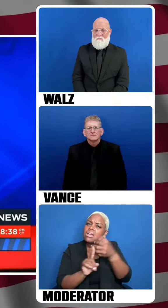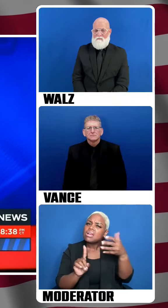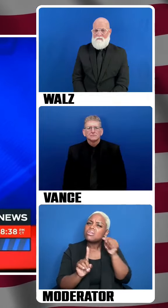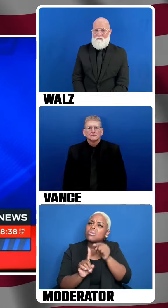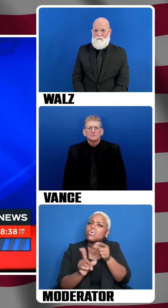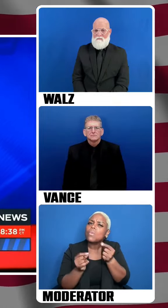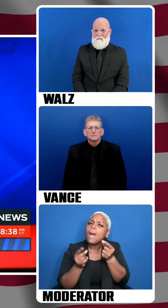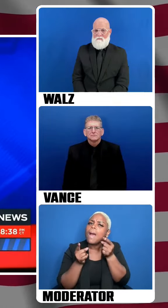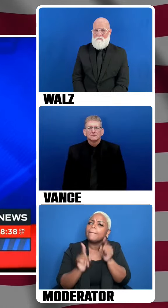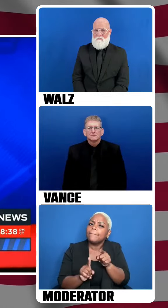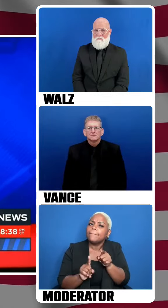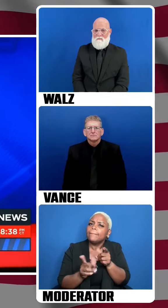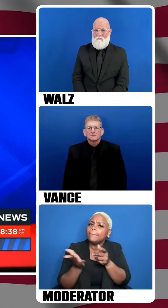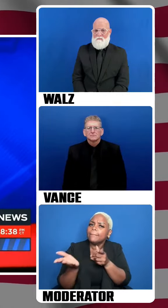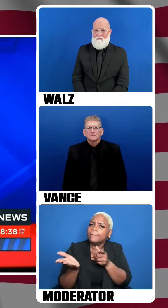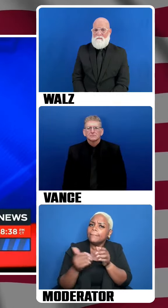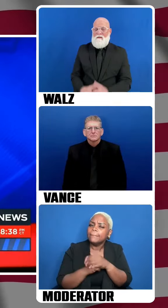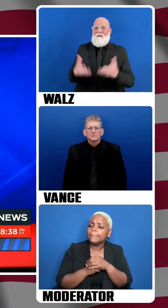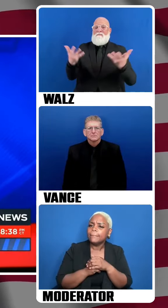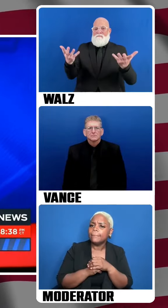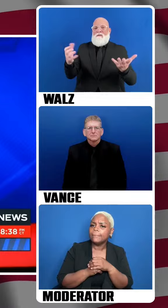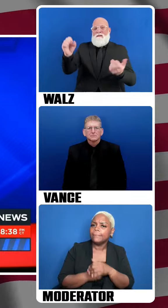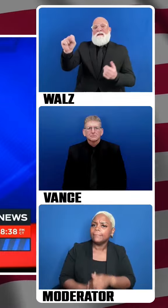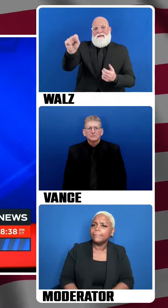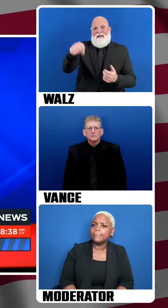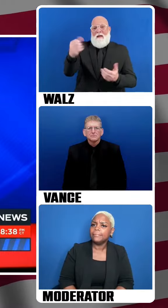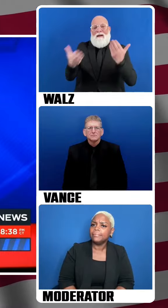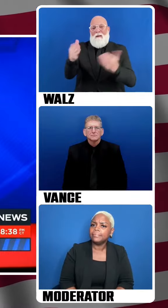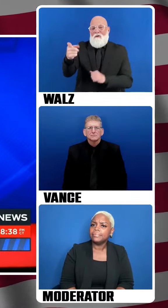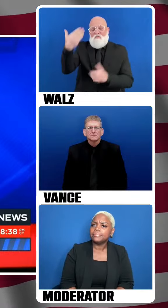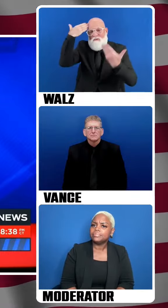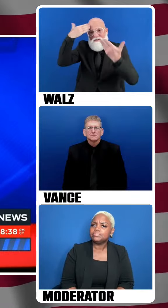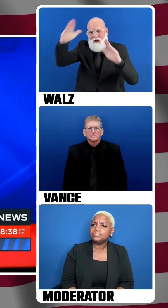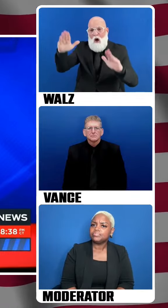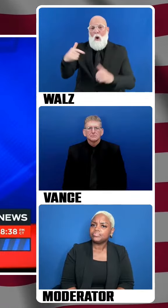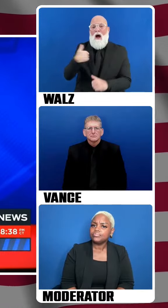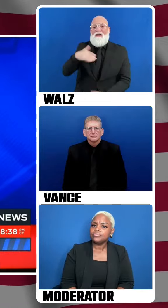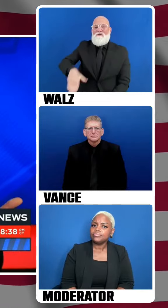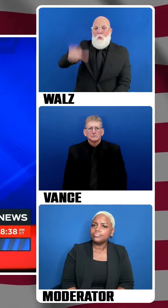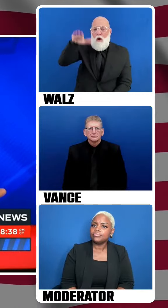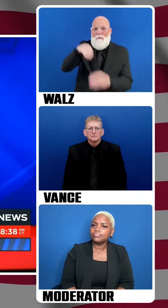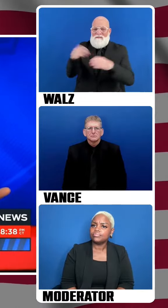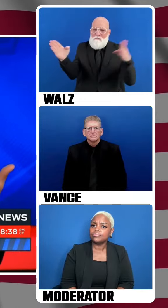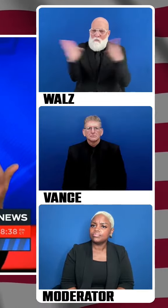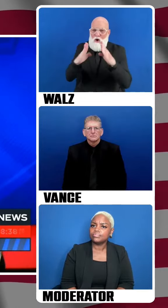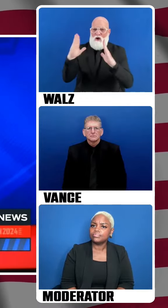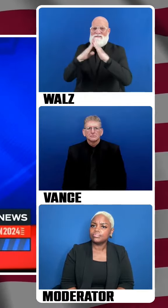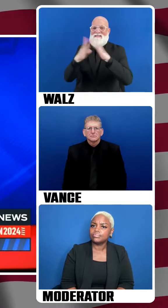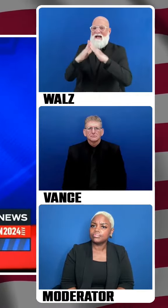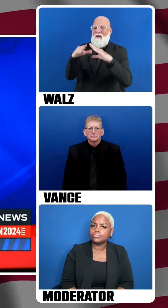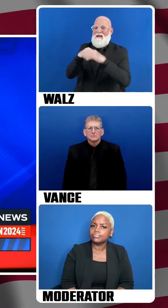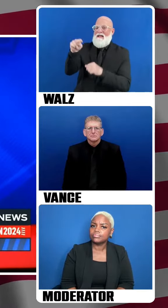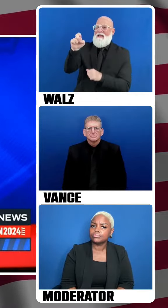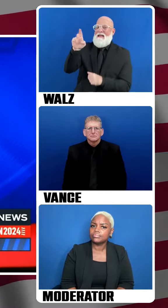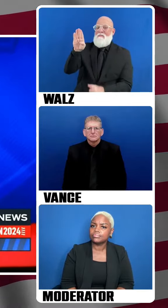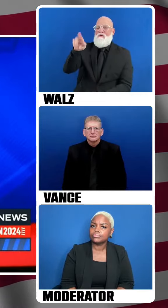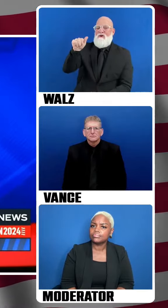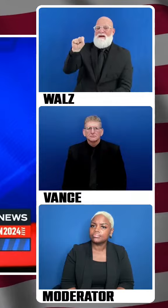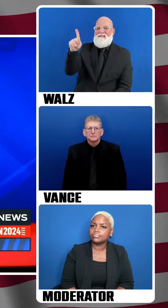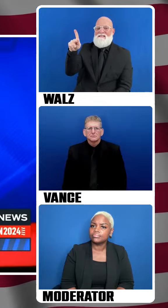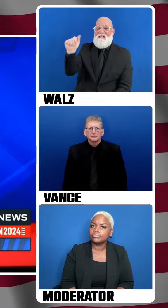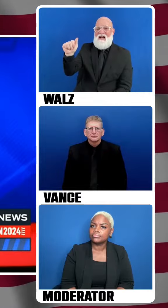look, I grew up in small rural Nebraska, town of 400, town that you rode your bike with your buddies till the streetlights come on, and